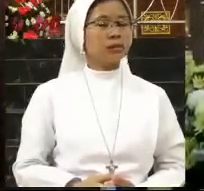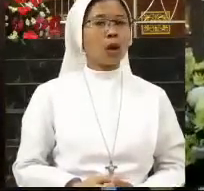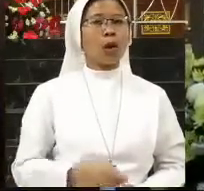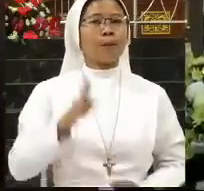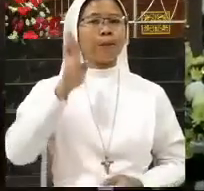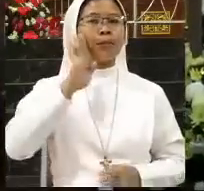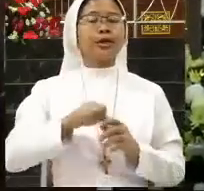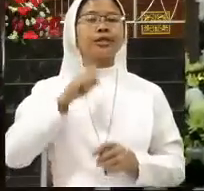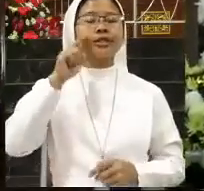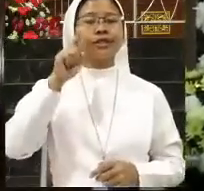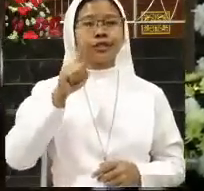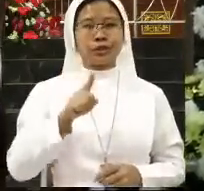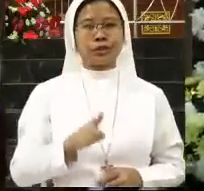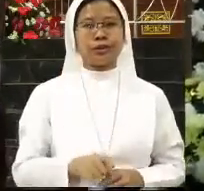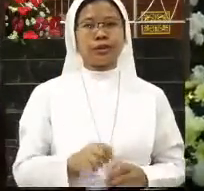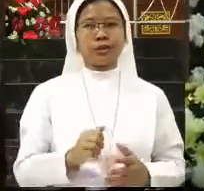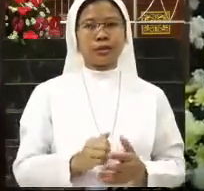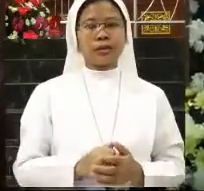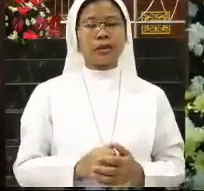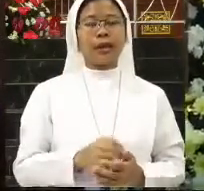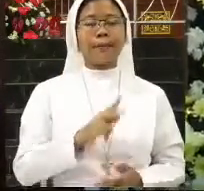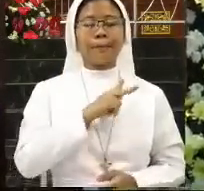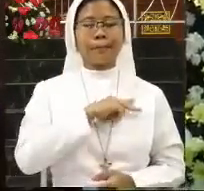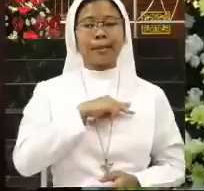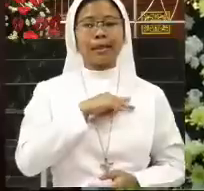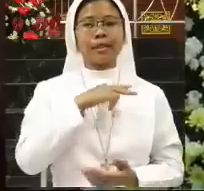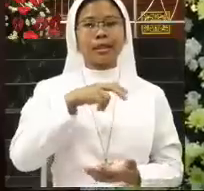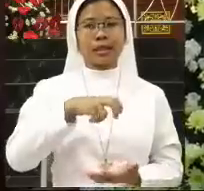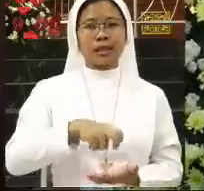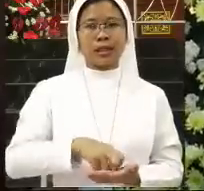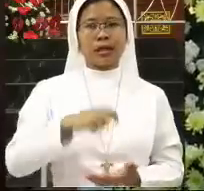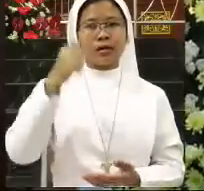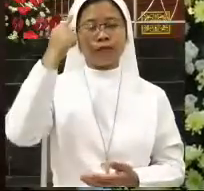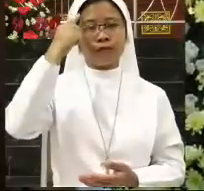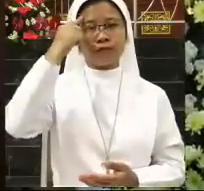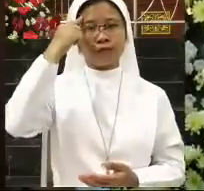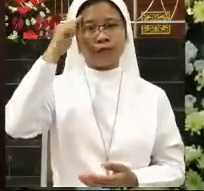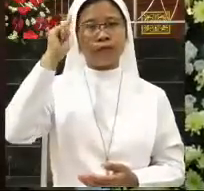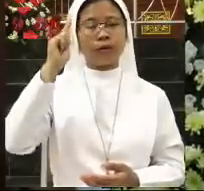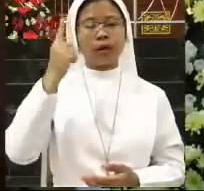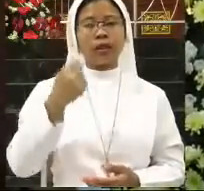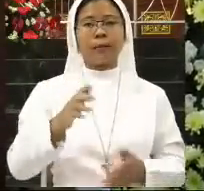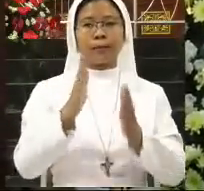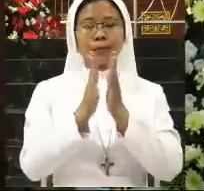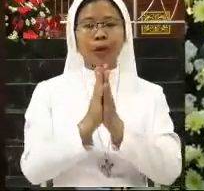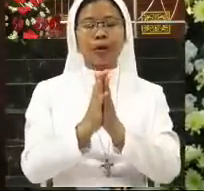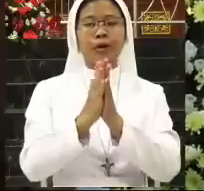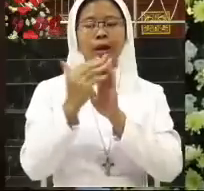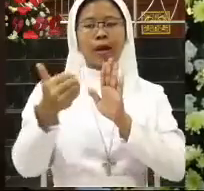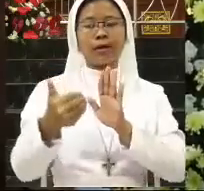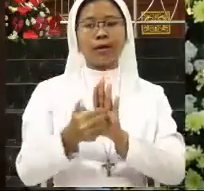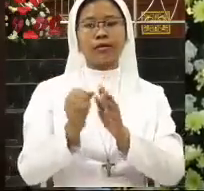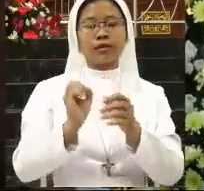Brothers and sisters, please kneel for the Oratio Imperata.